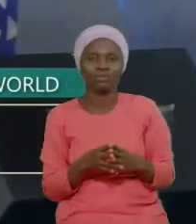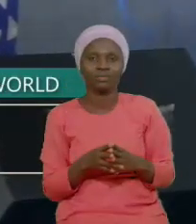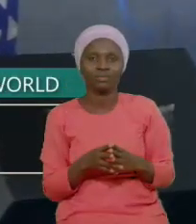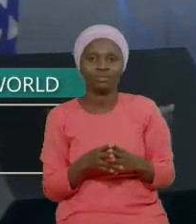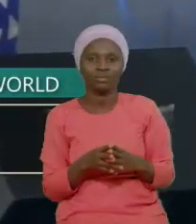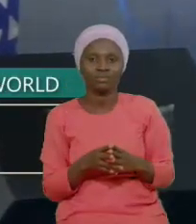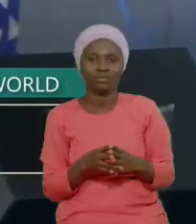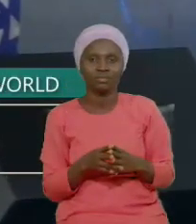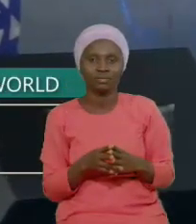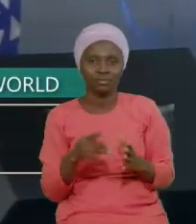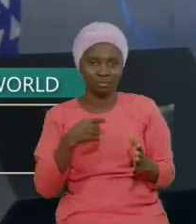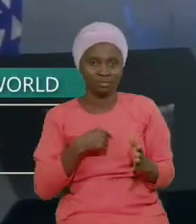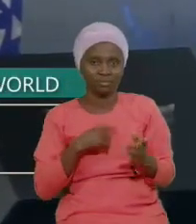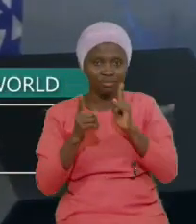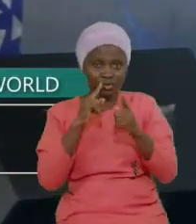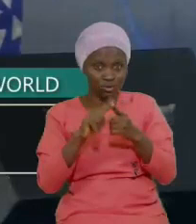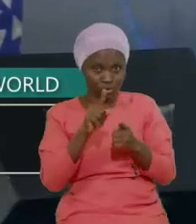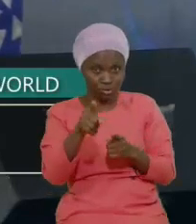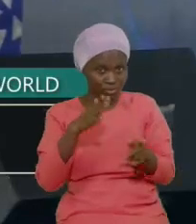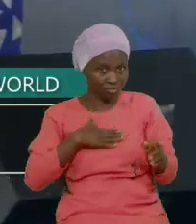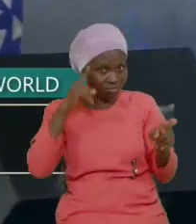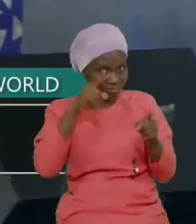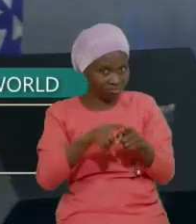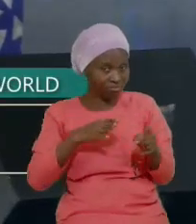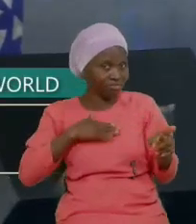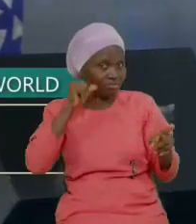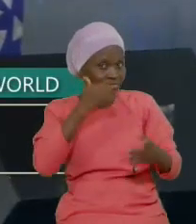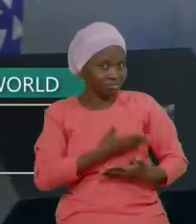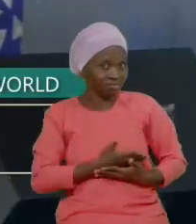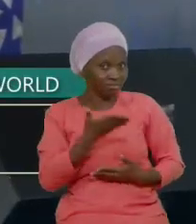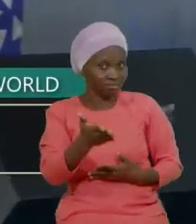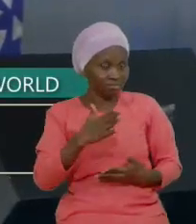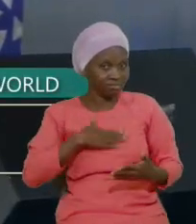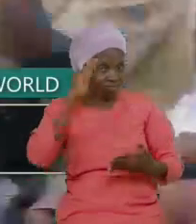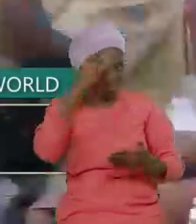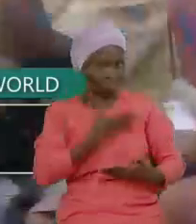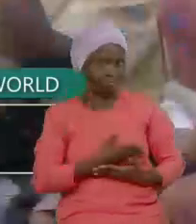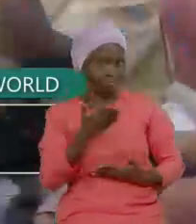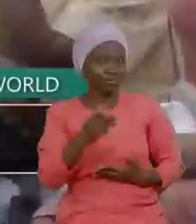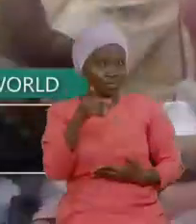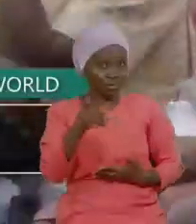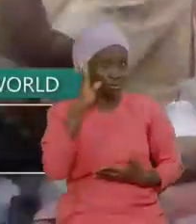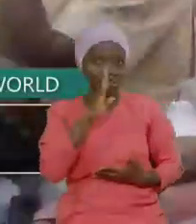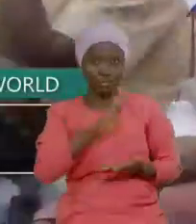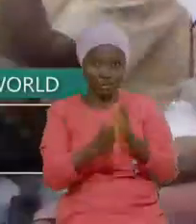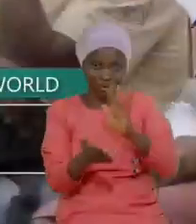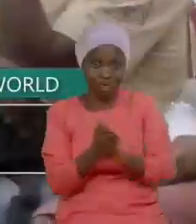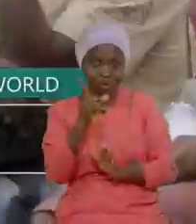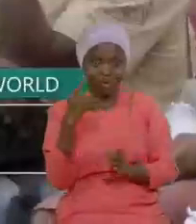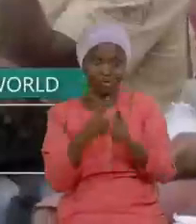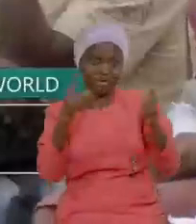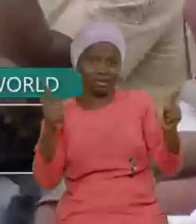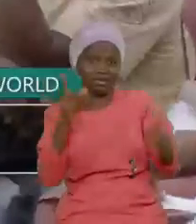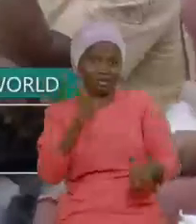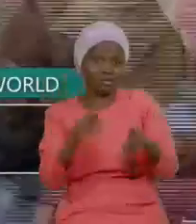I'm talking to my brother there. I'm talking to my daughter there, my son there. You're going to become one of the greatest people in your